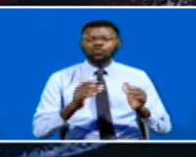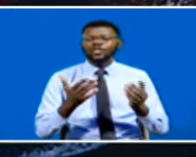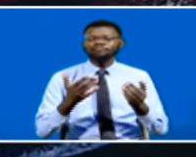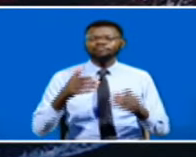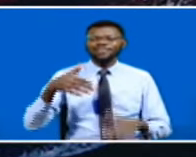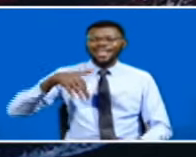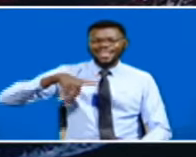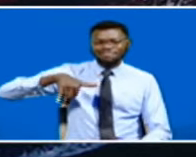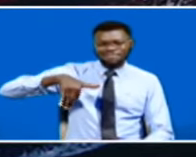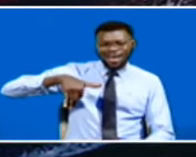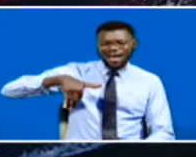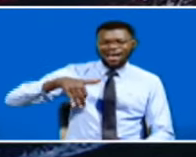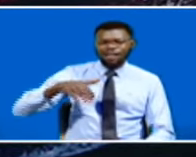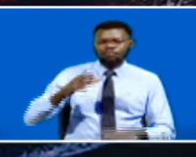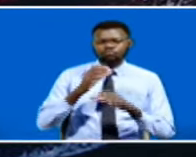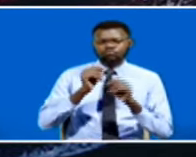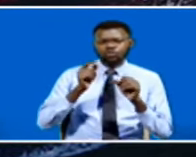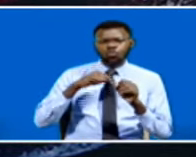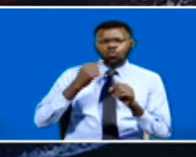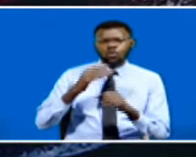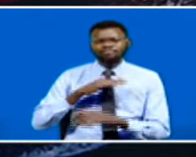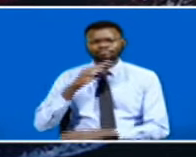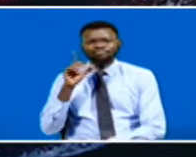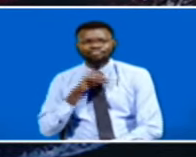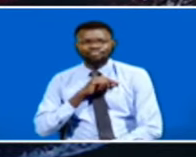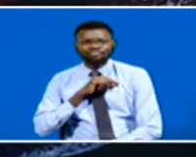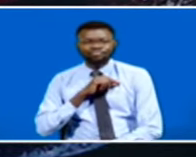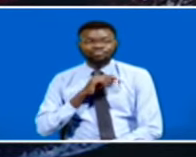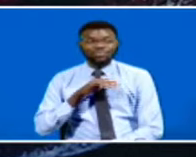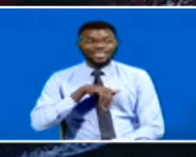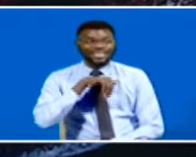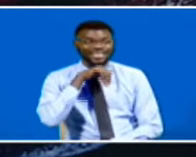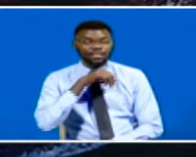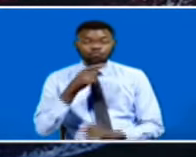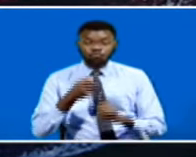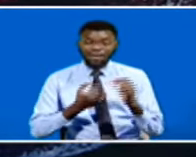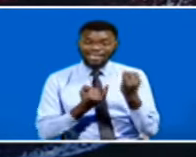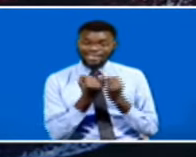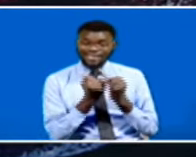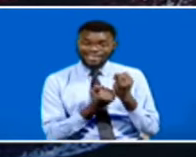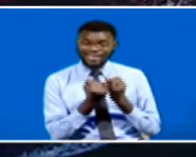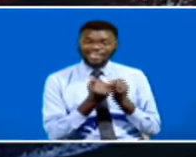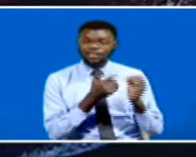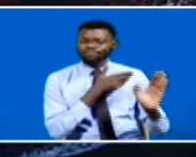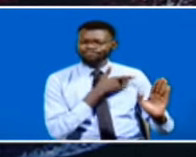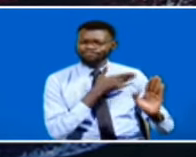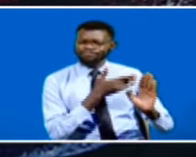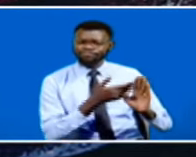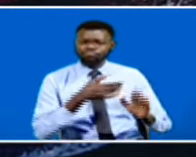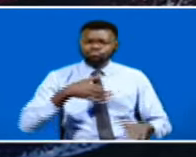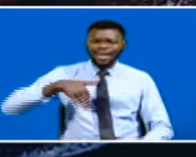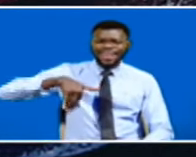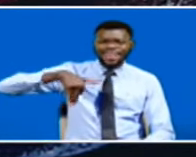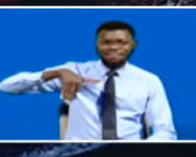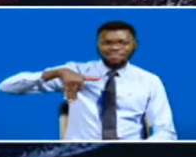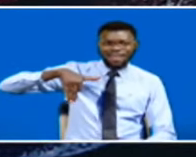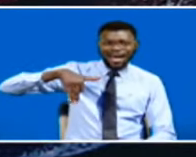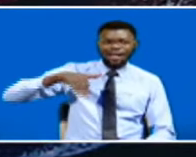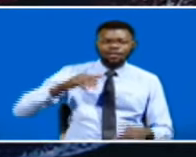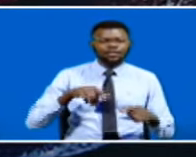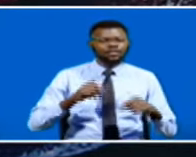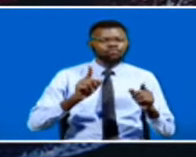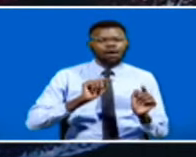Geingob. The former prime minister, who has camped in Namibia since Saturday, attended the funeral alongside a team of